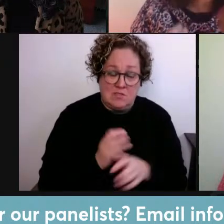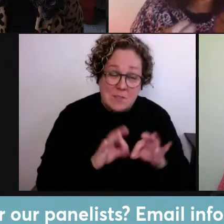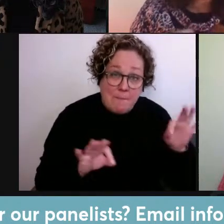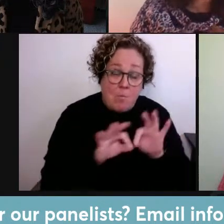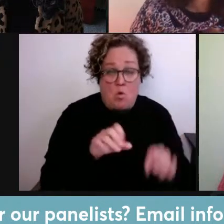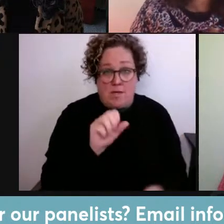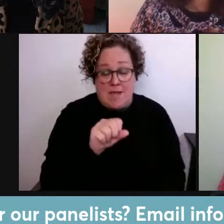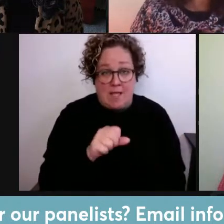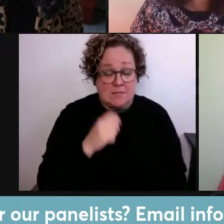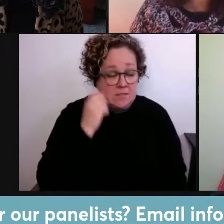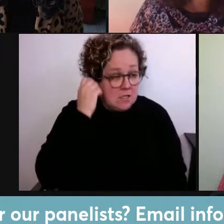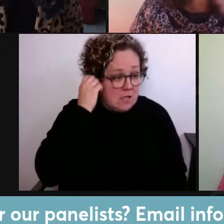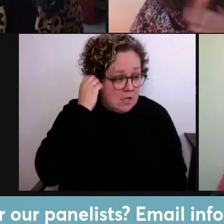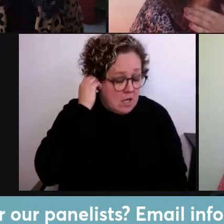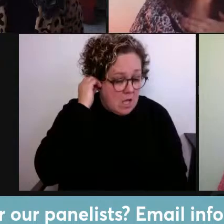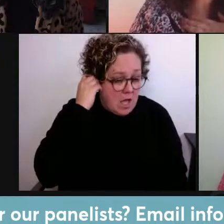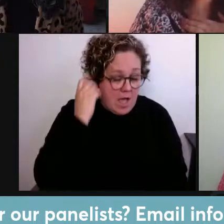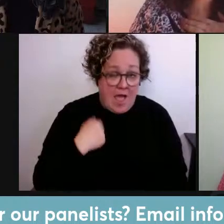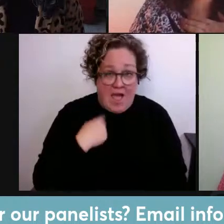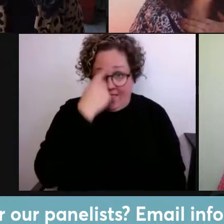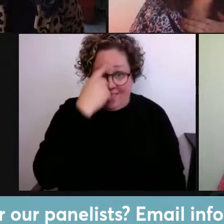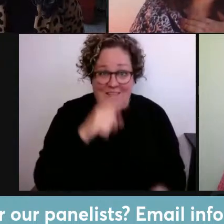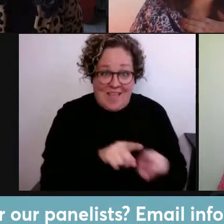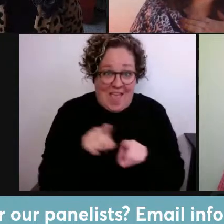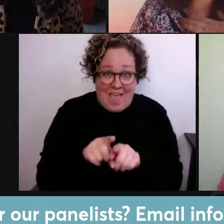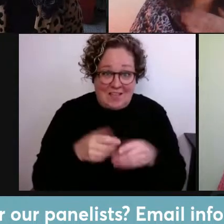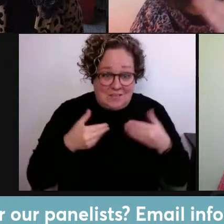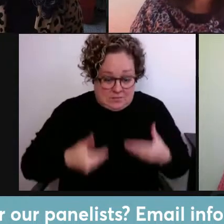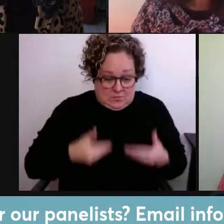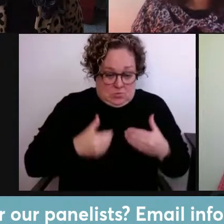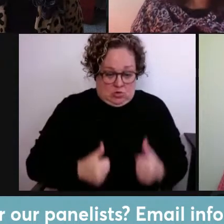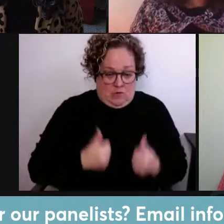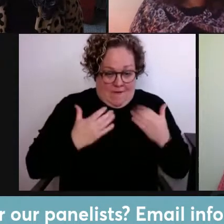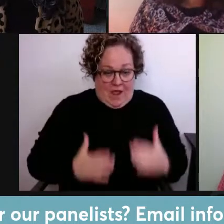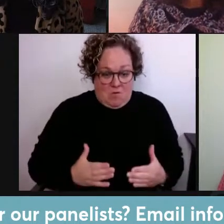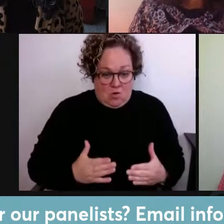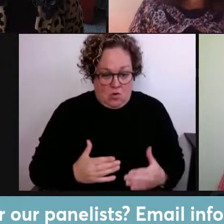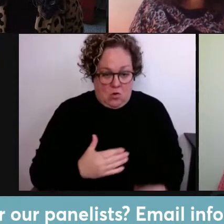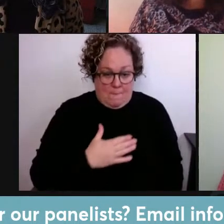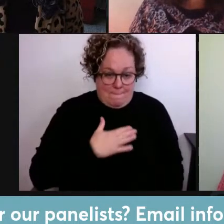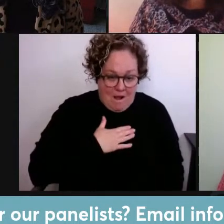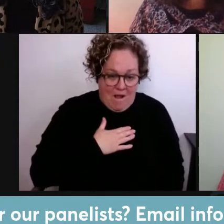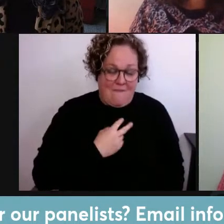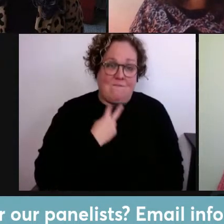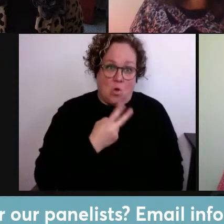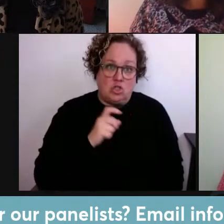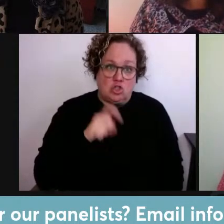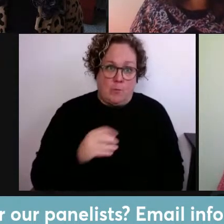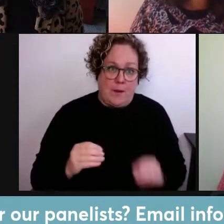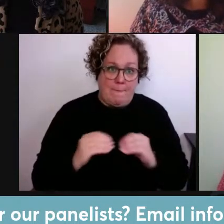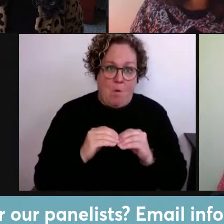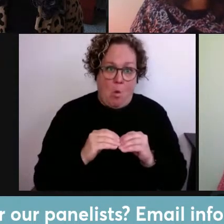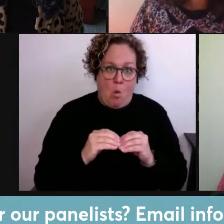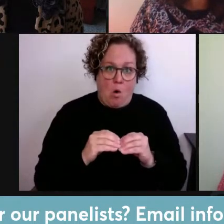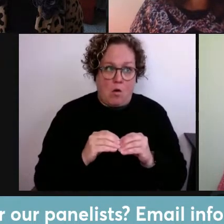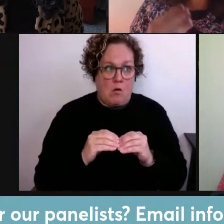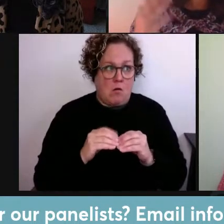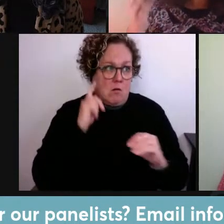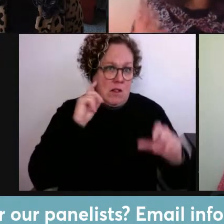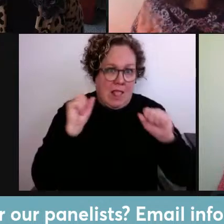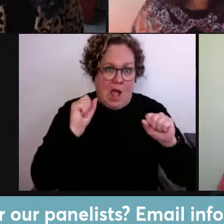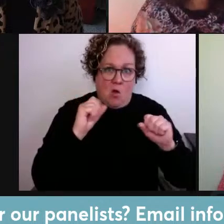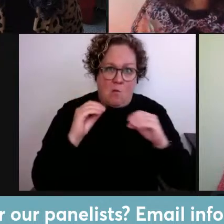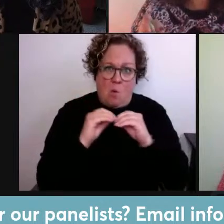think that as a survivor, my voice should be stronger than the executive directors that are coming